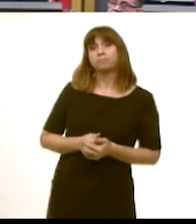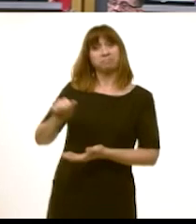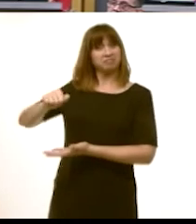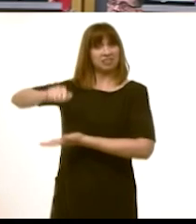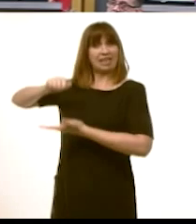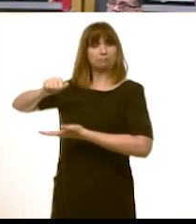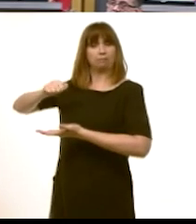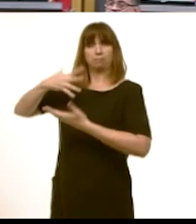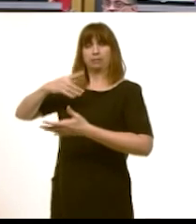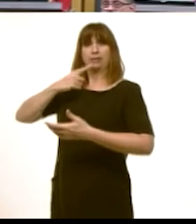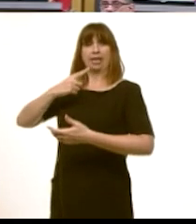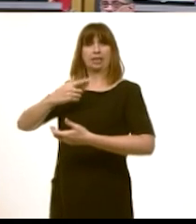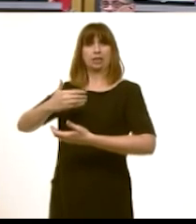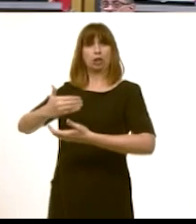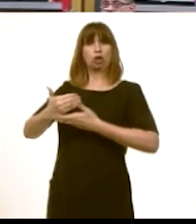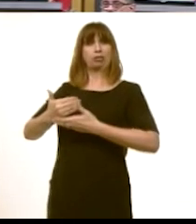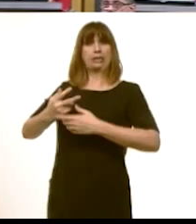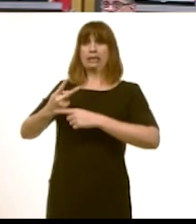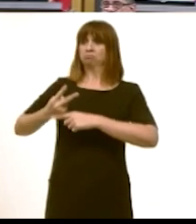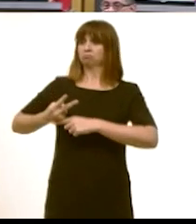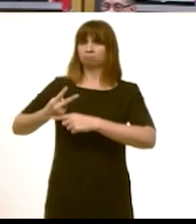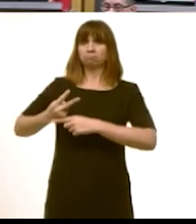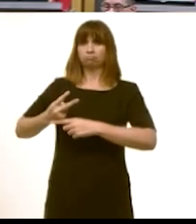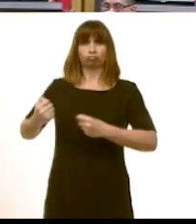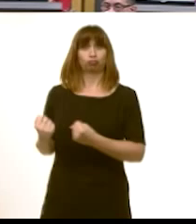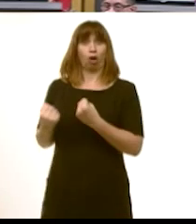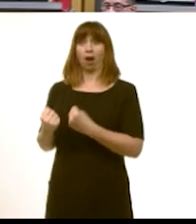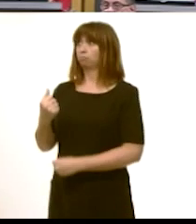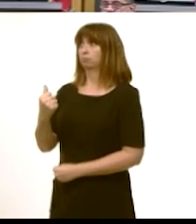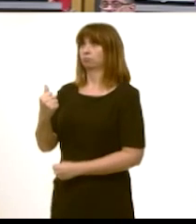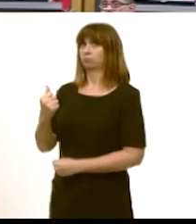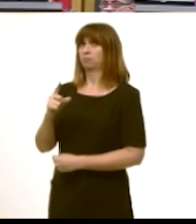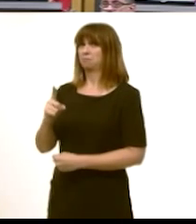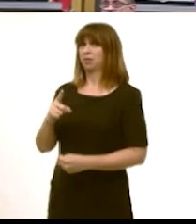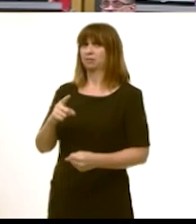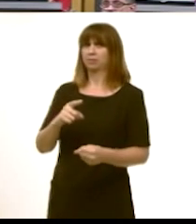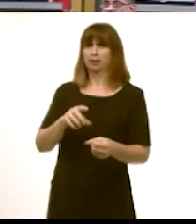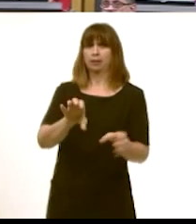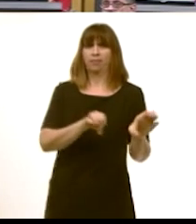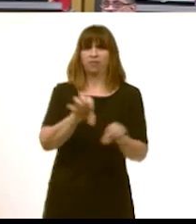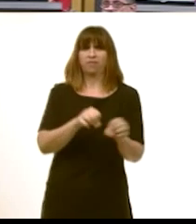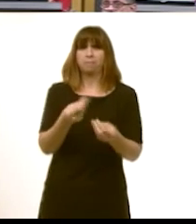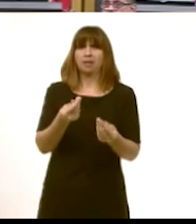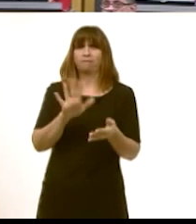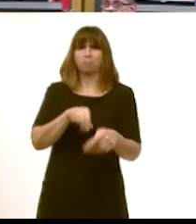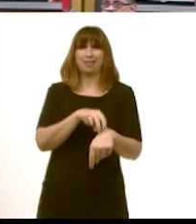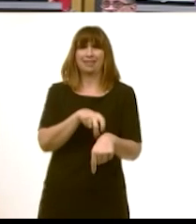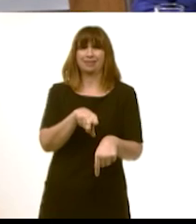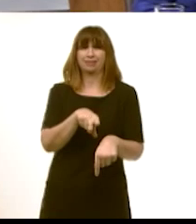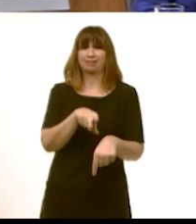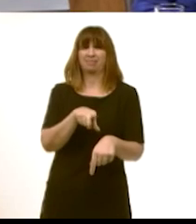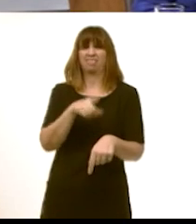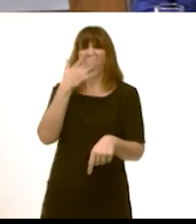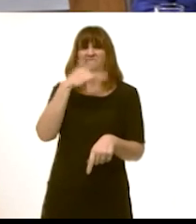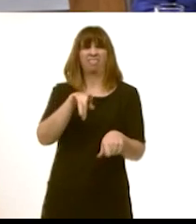up security, and I wouldn't disagree with him on that, but use money from frontline policing to do it. That's the equivalent of saying we're going to